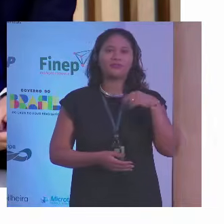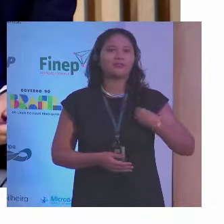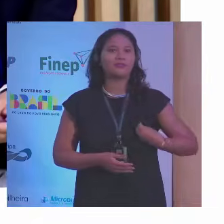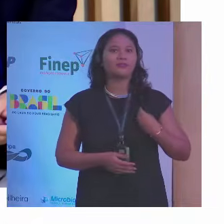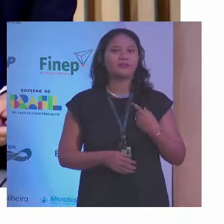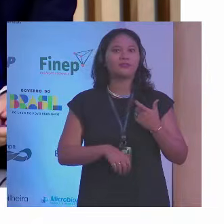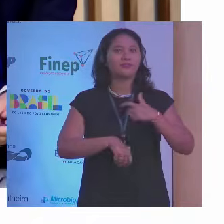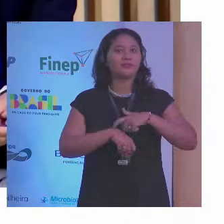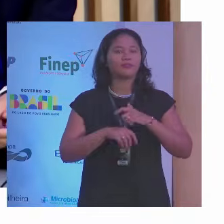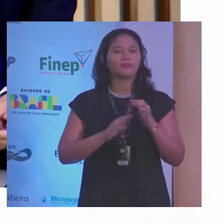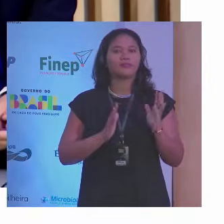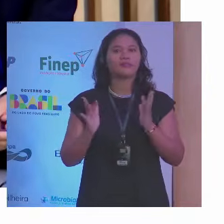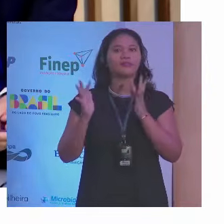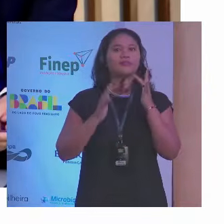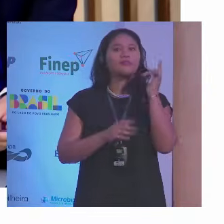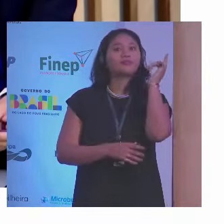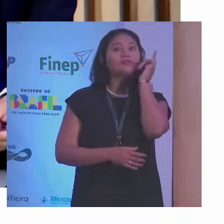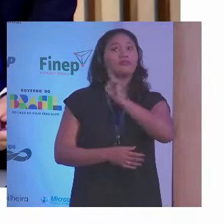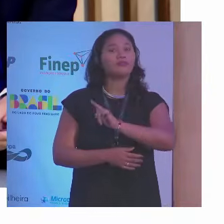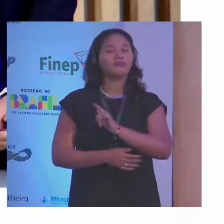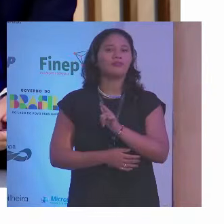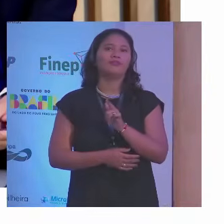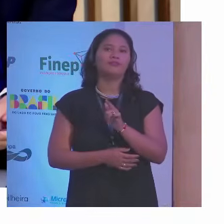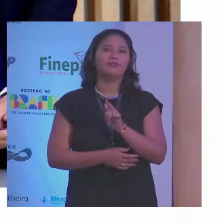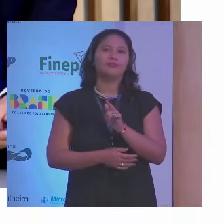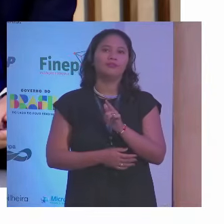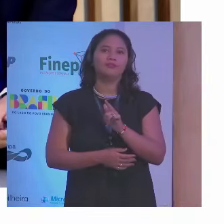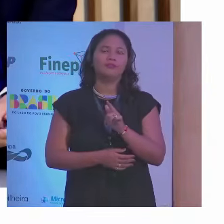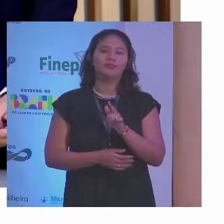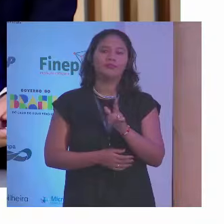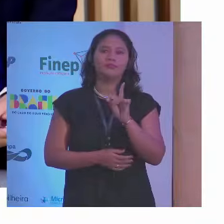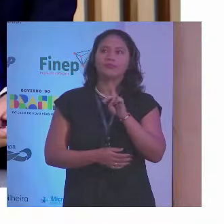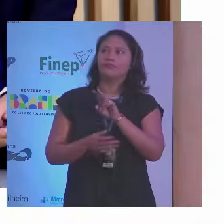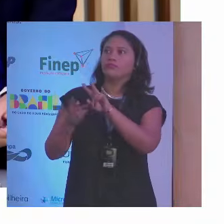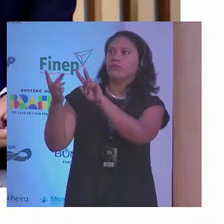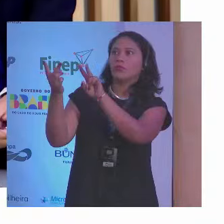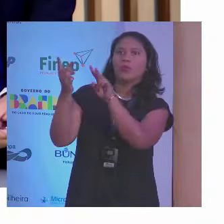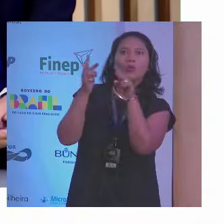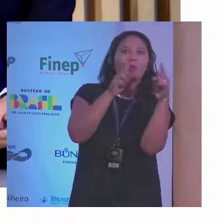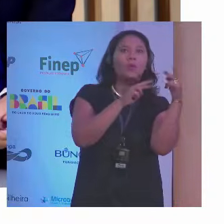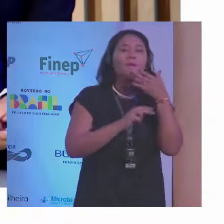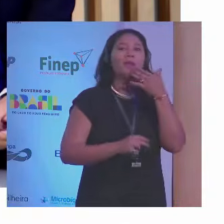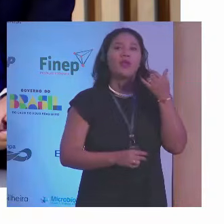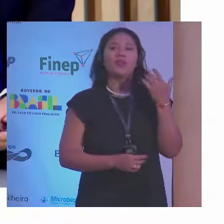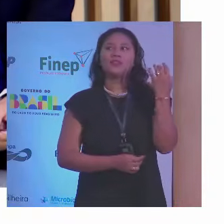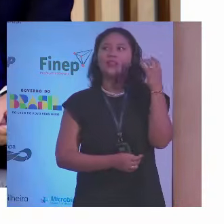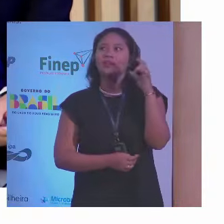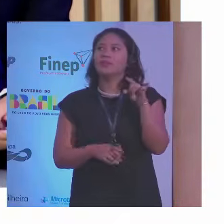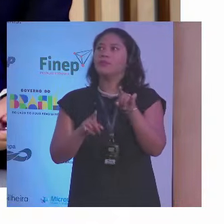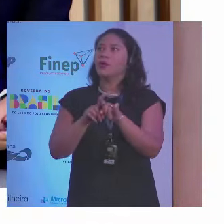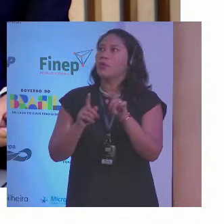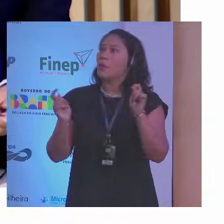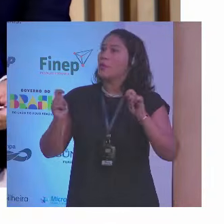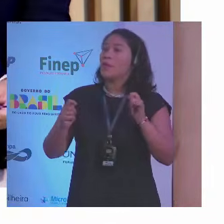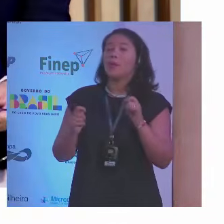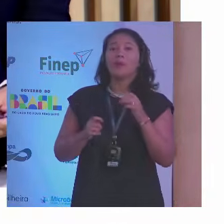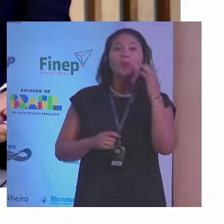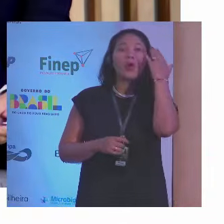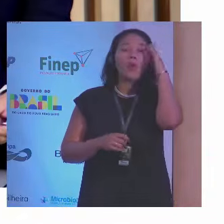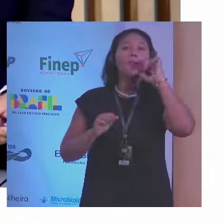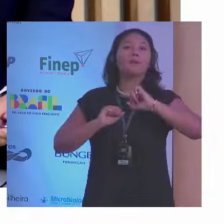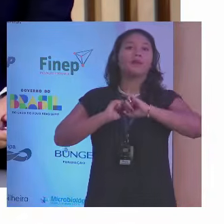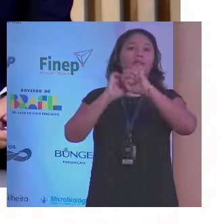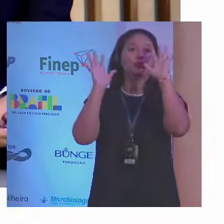able to translate the best science into something that can be understood by